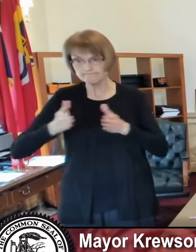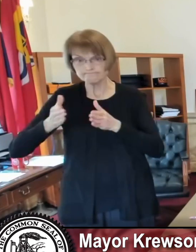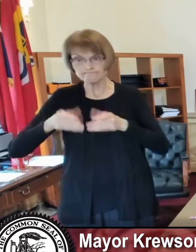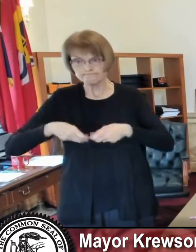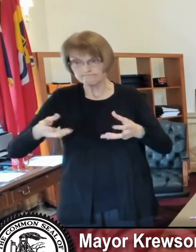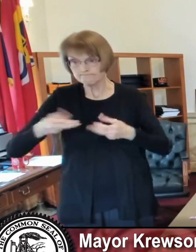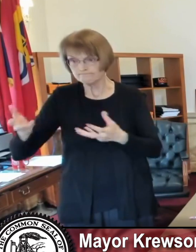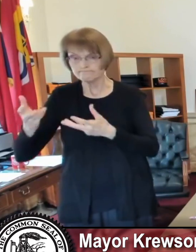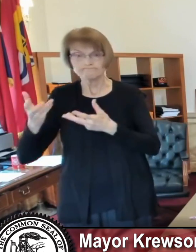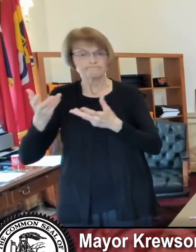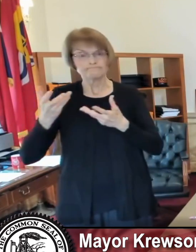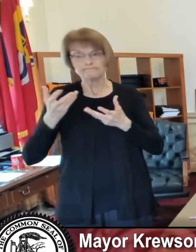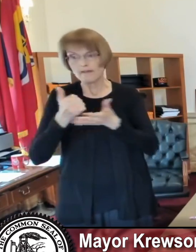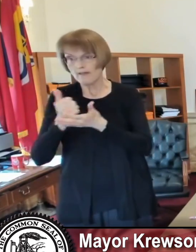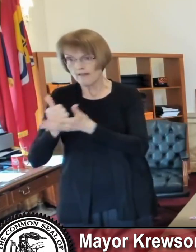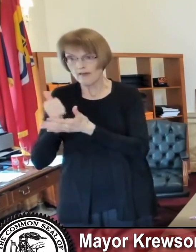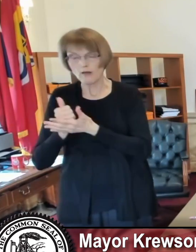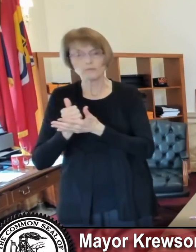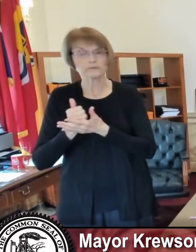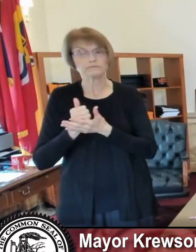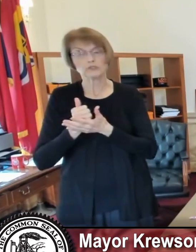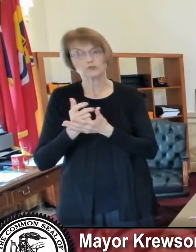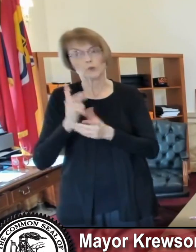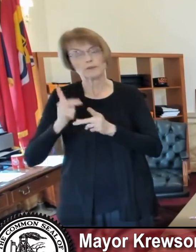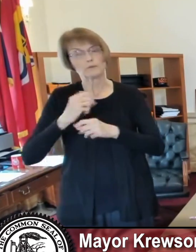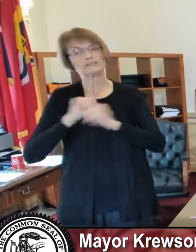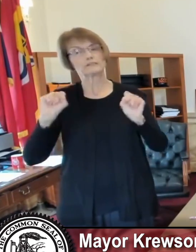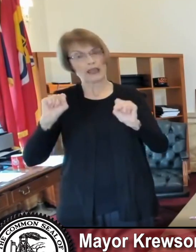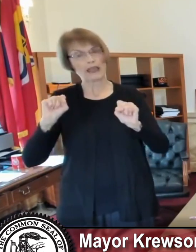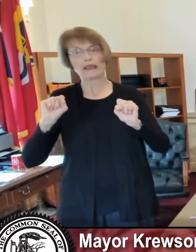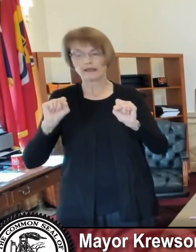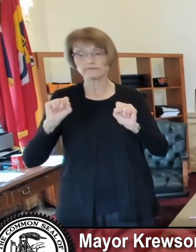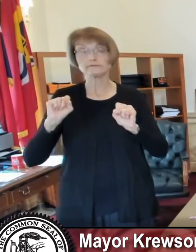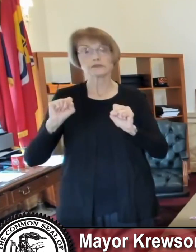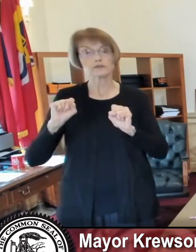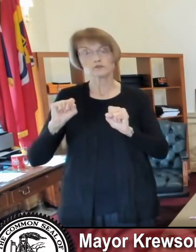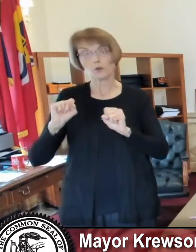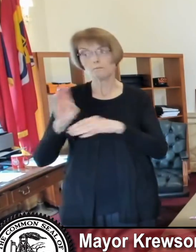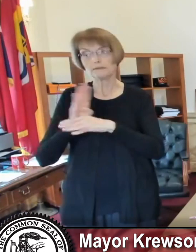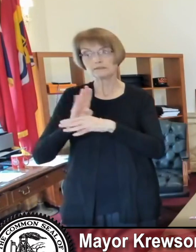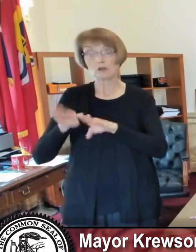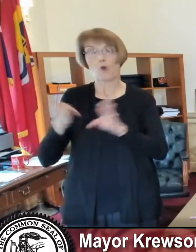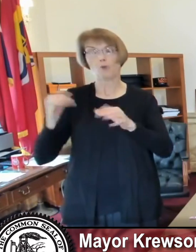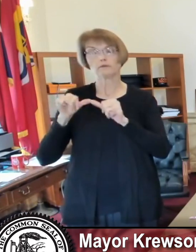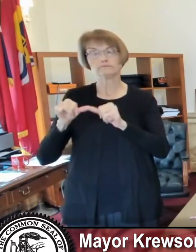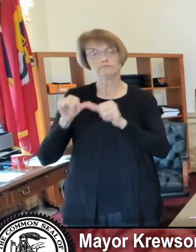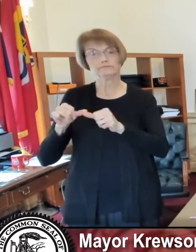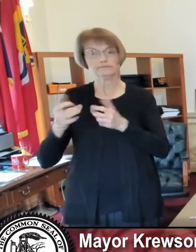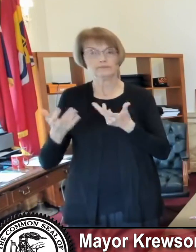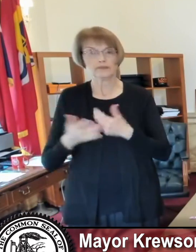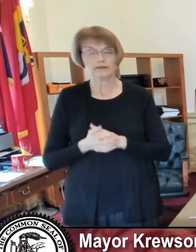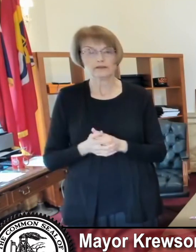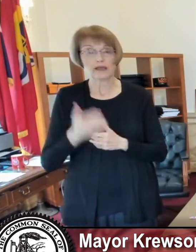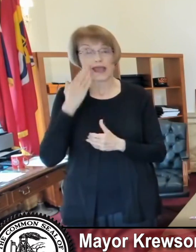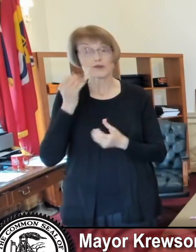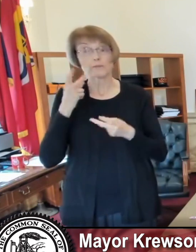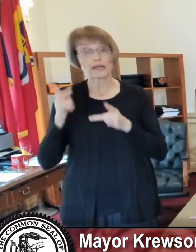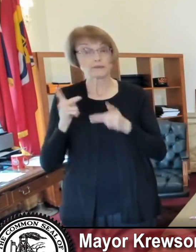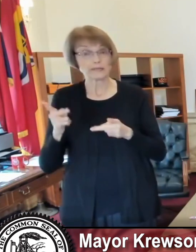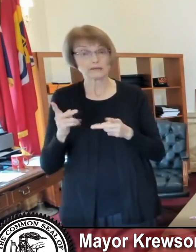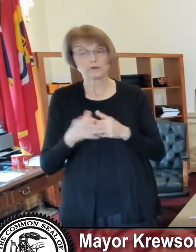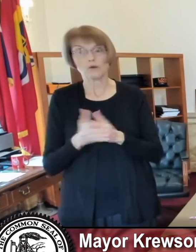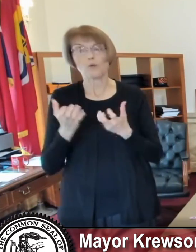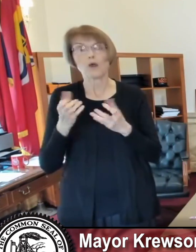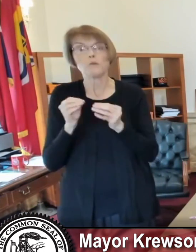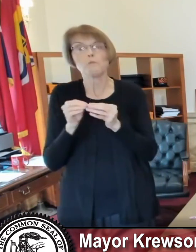order to keep people safe and in order to keep as many businesses as possible open. I know that many people are wanting